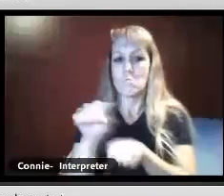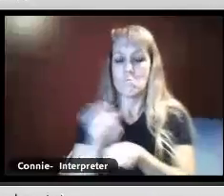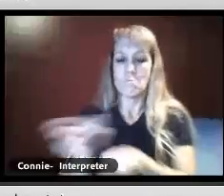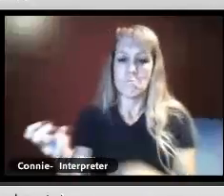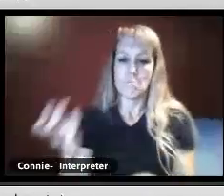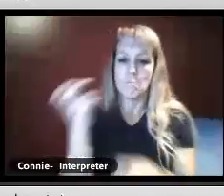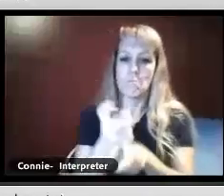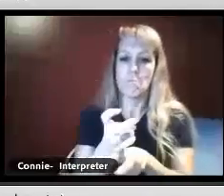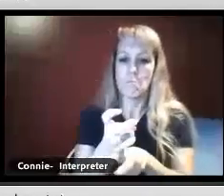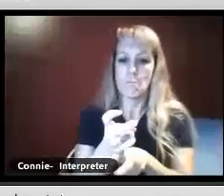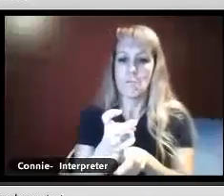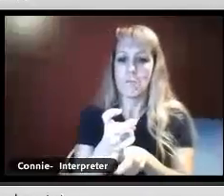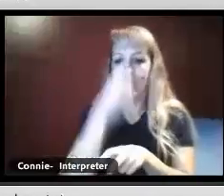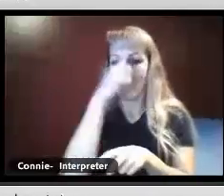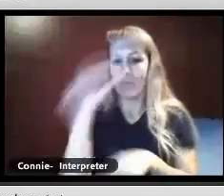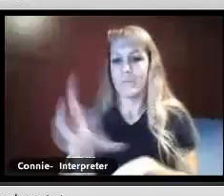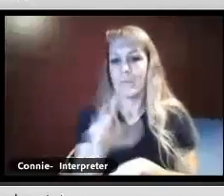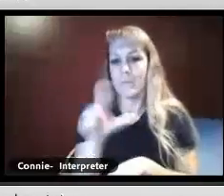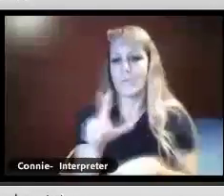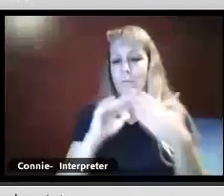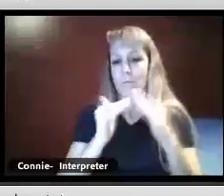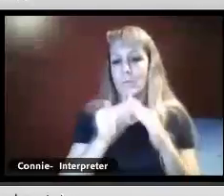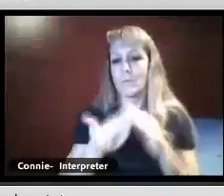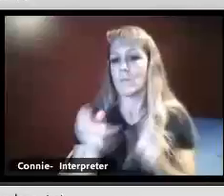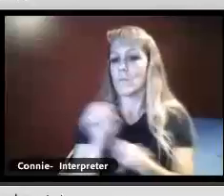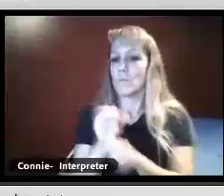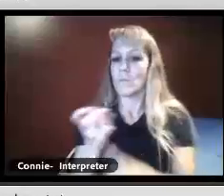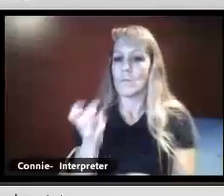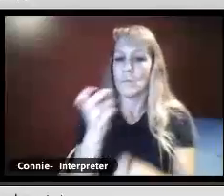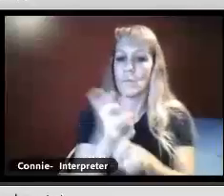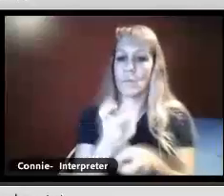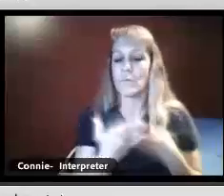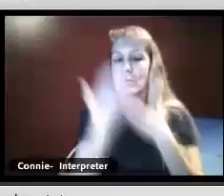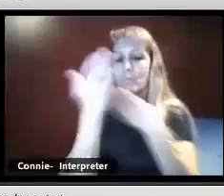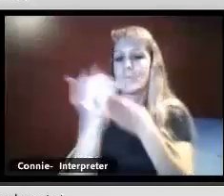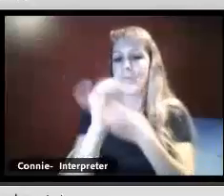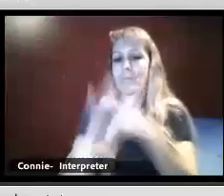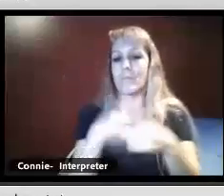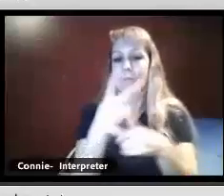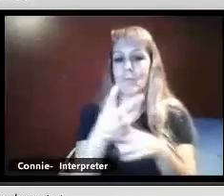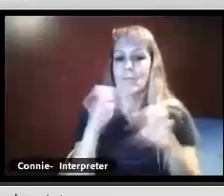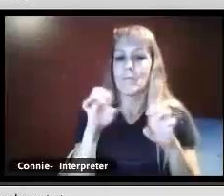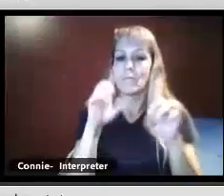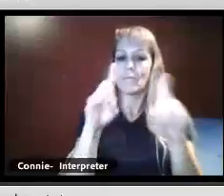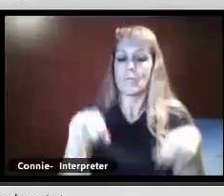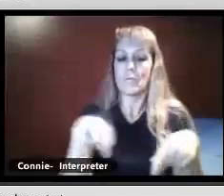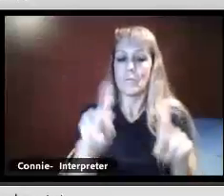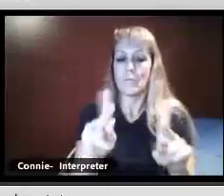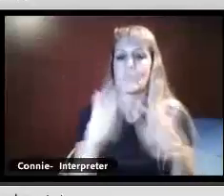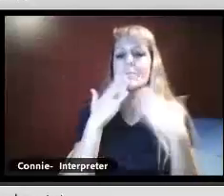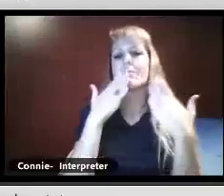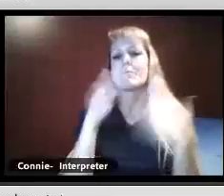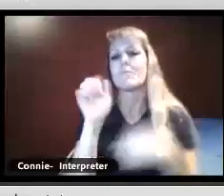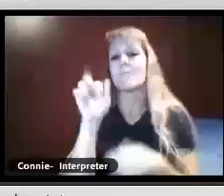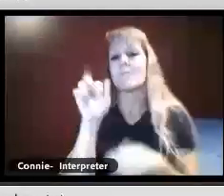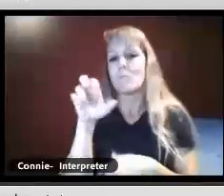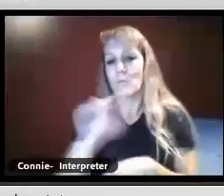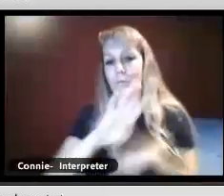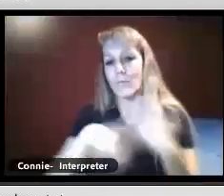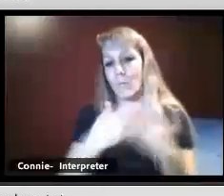behalf of the library community and works very hard to bring these kinds of educational opportunities to you. And thank you to Aaron and